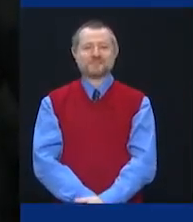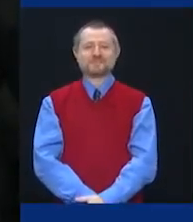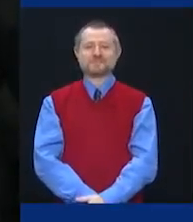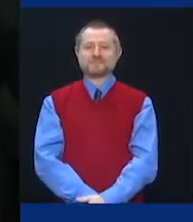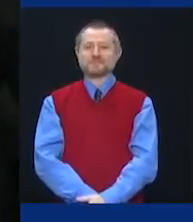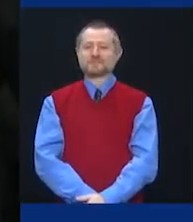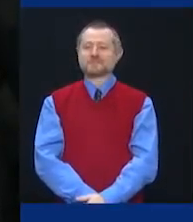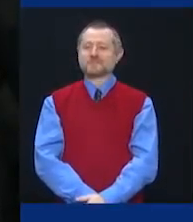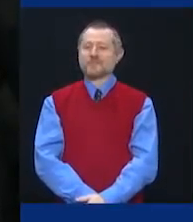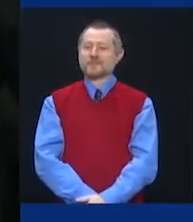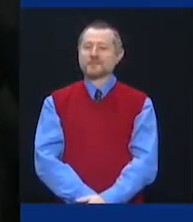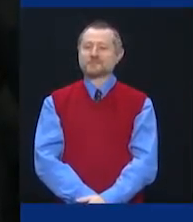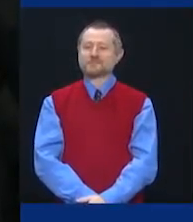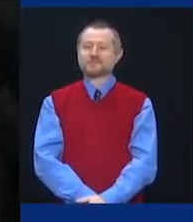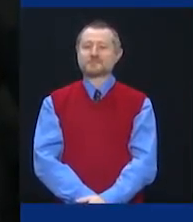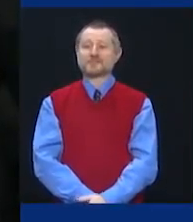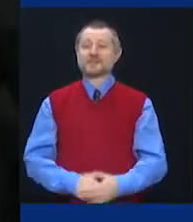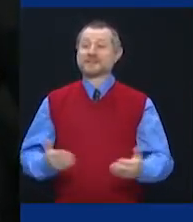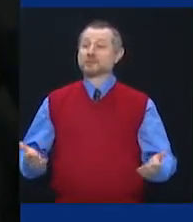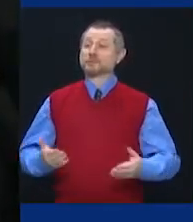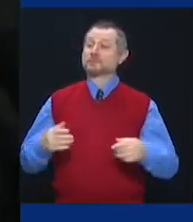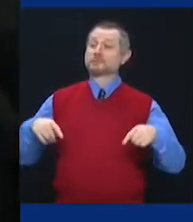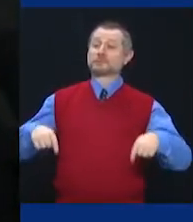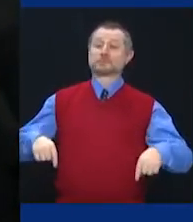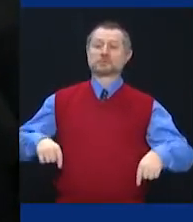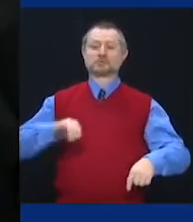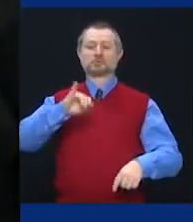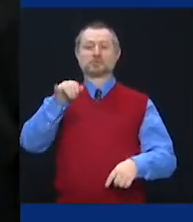We are at the Javits Center today,